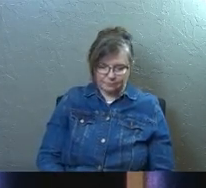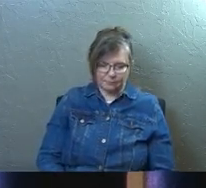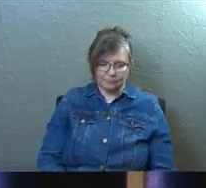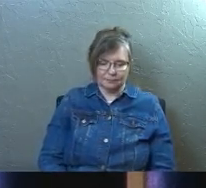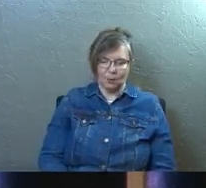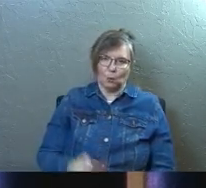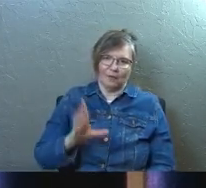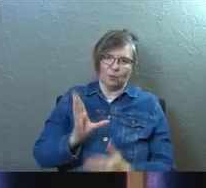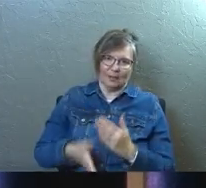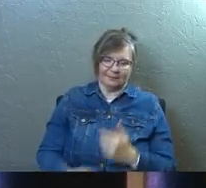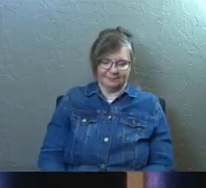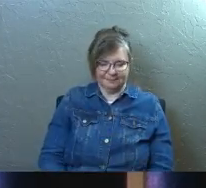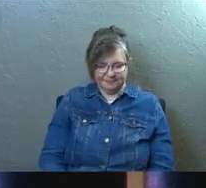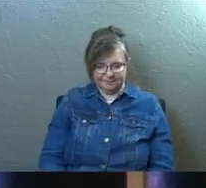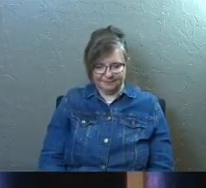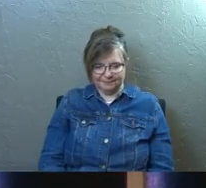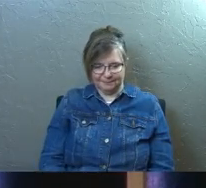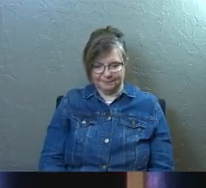We gotta end.